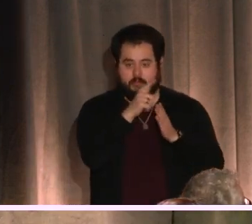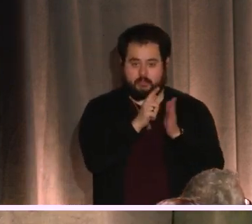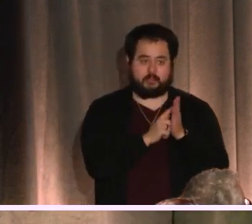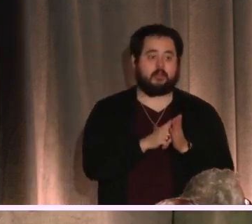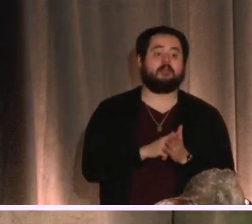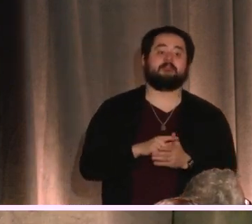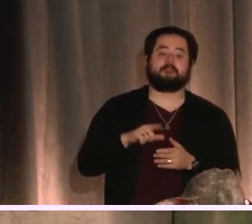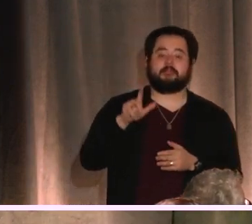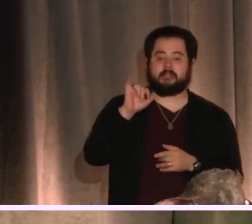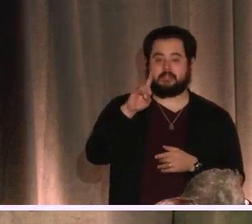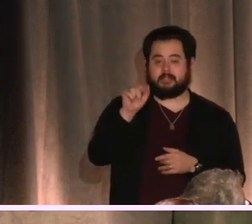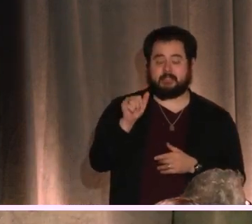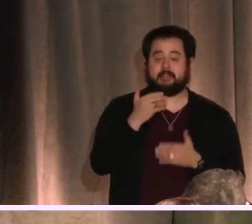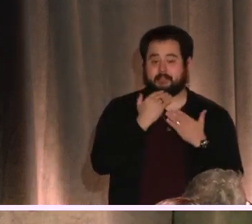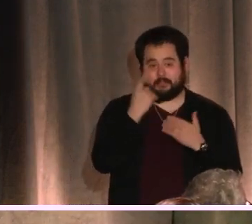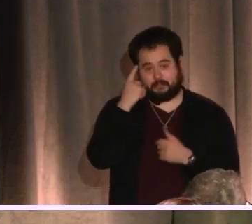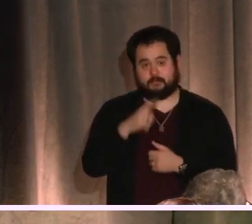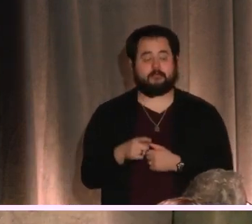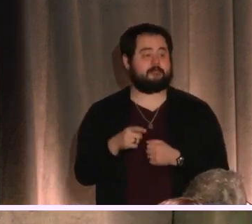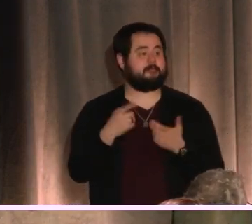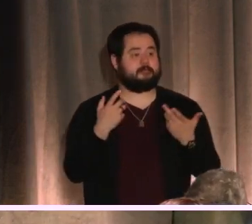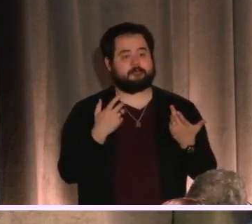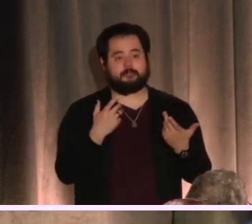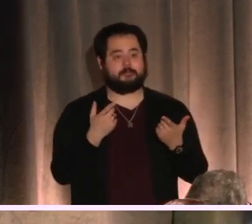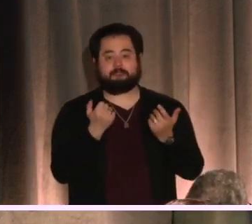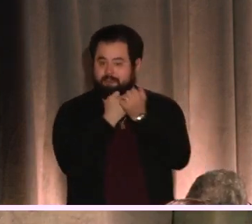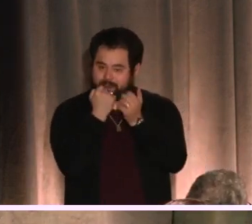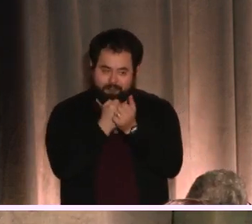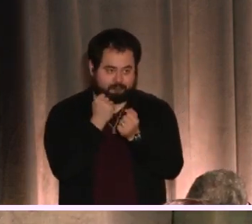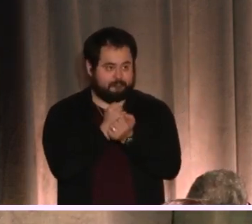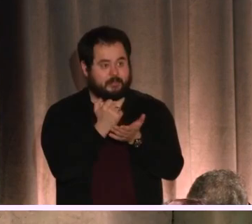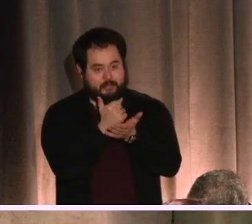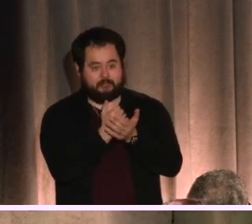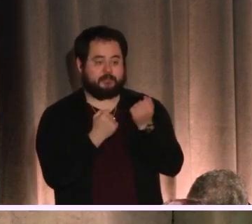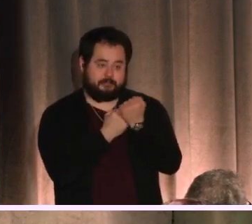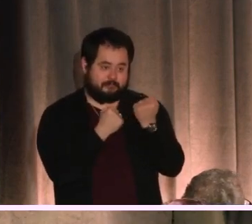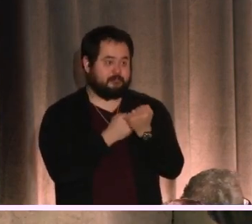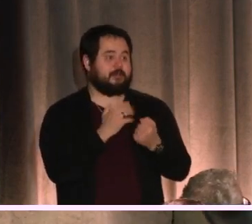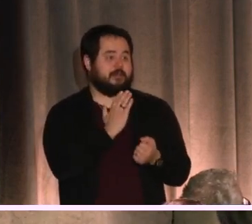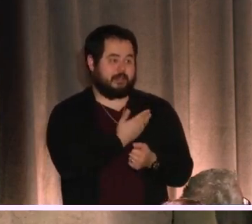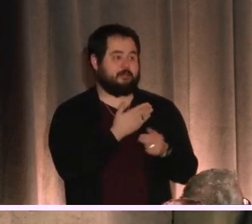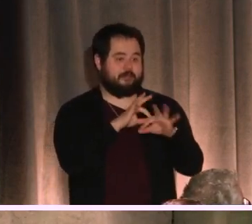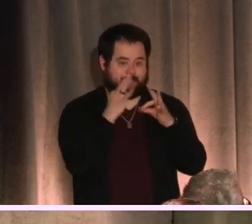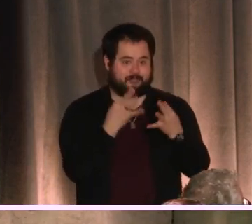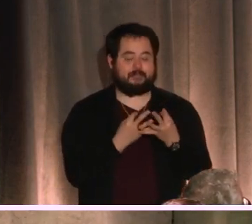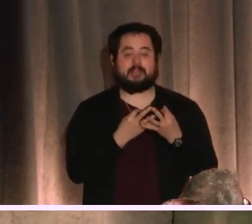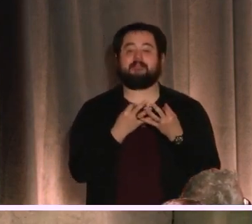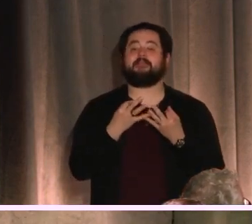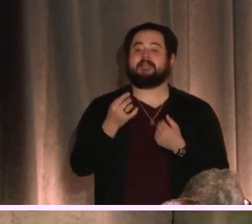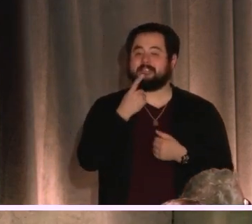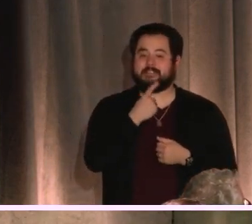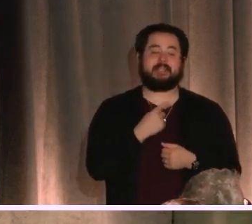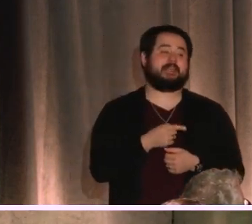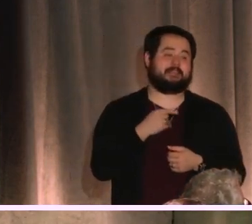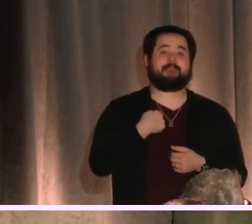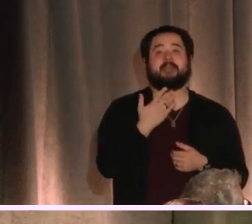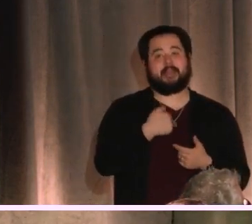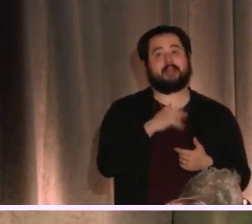in so many roles for our family and for always telling me that I'm your favorite son-in-law, even though I'm your only one.